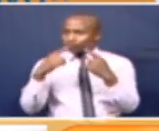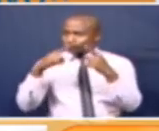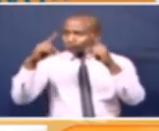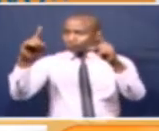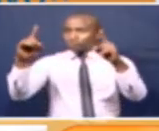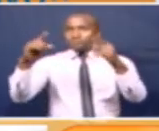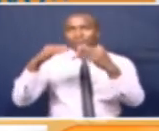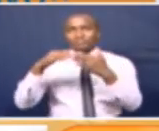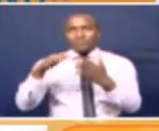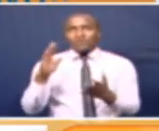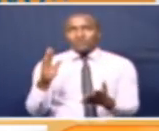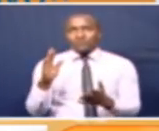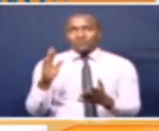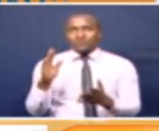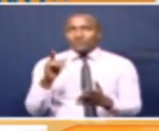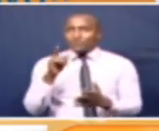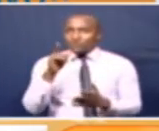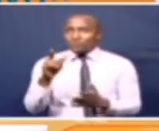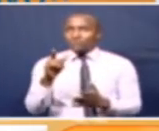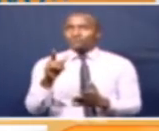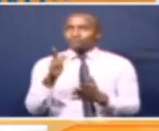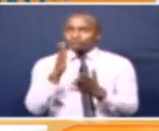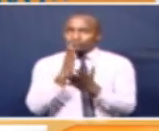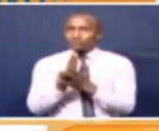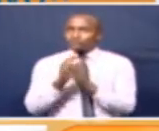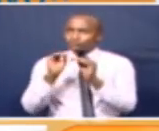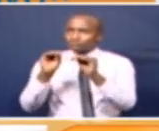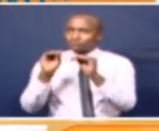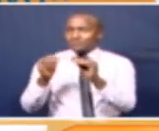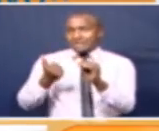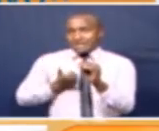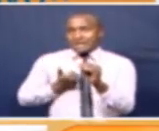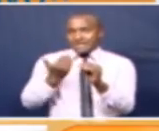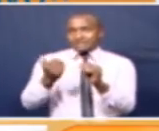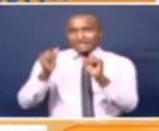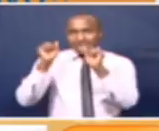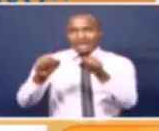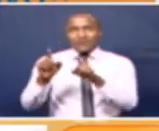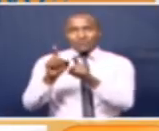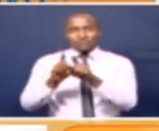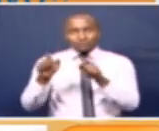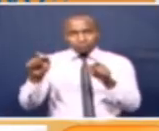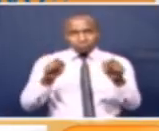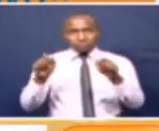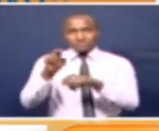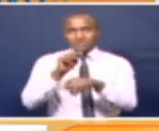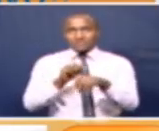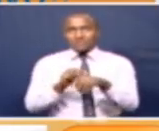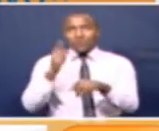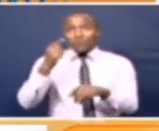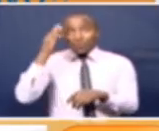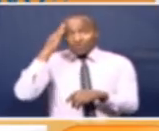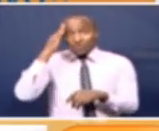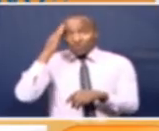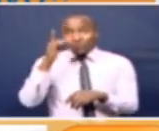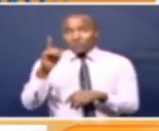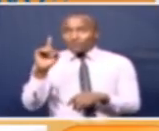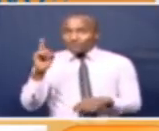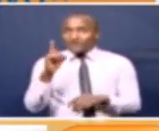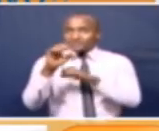stars continue shining bright. You've taught Kenyans that a girl child can also rule the nation. Who knows?